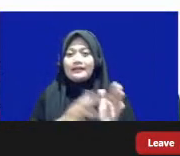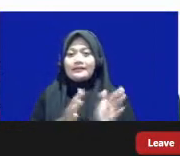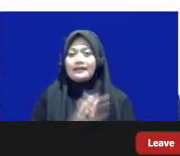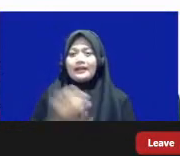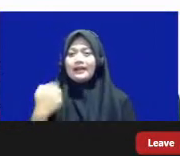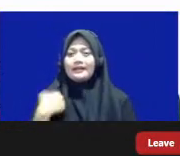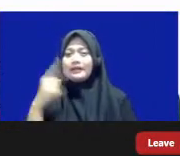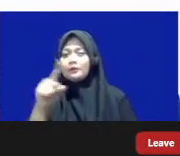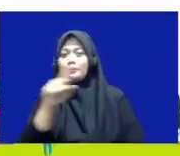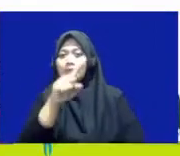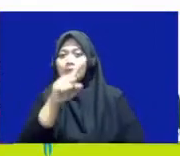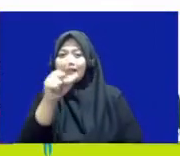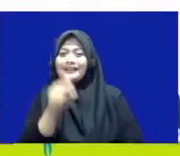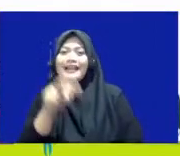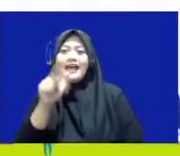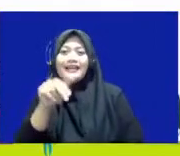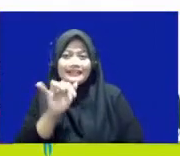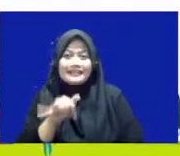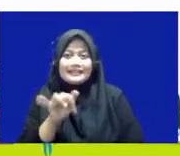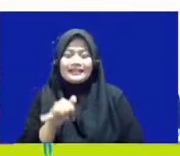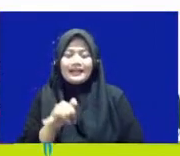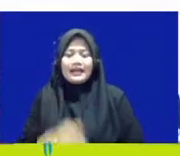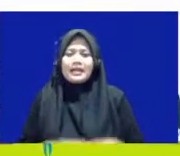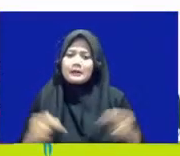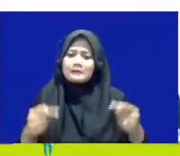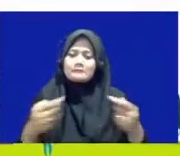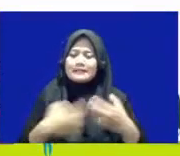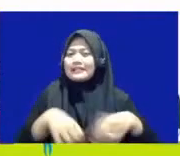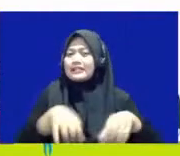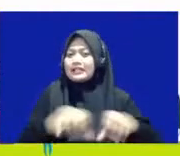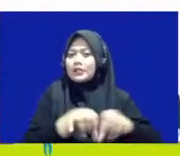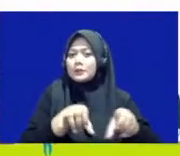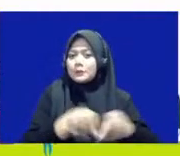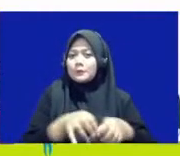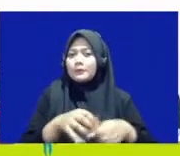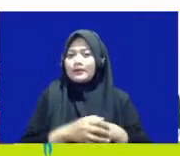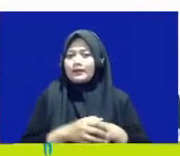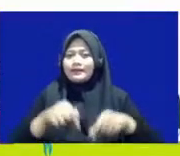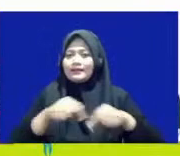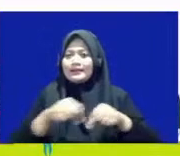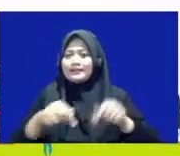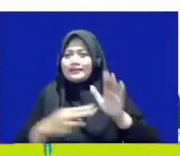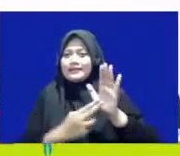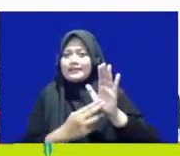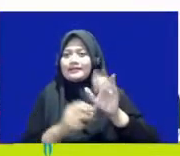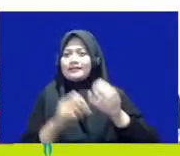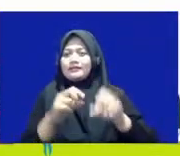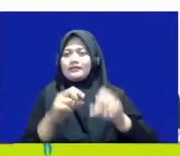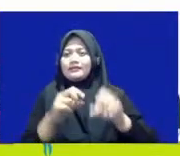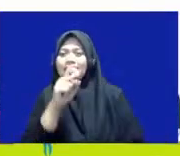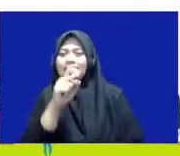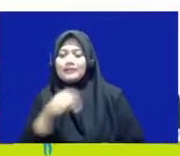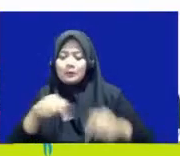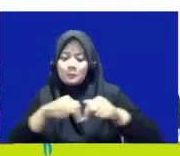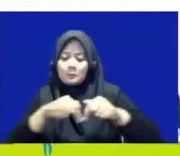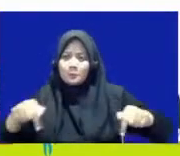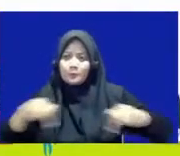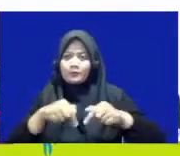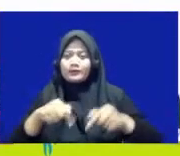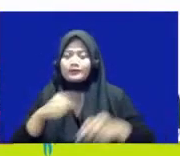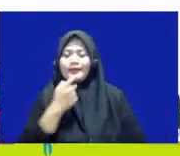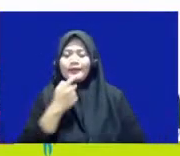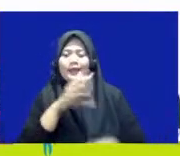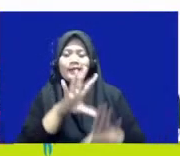relevant from the Q&A. It's about disability inclusion as well. So Pak Ian, so the aspects